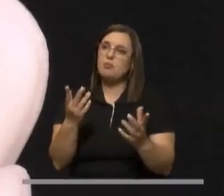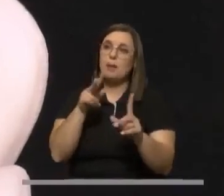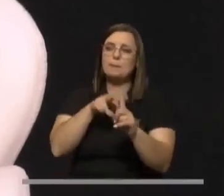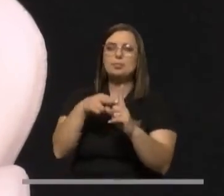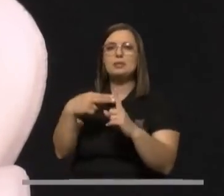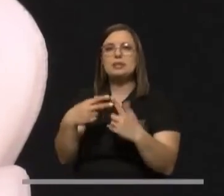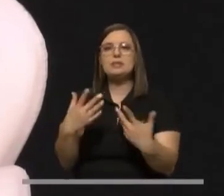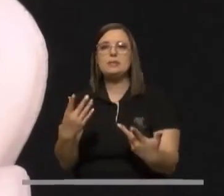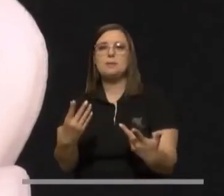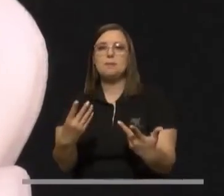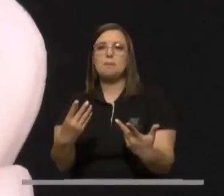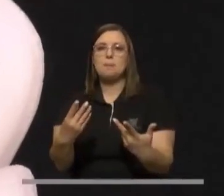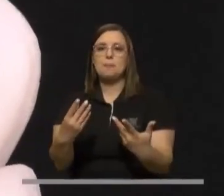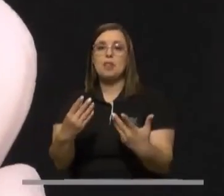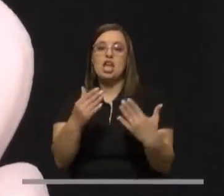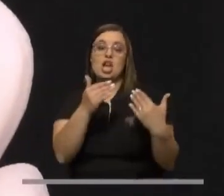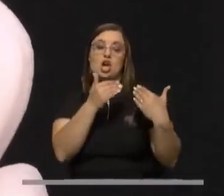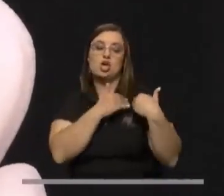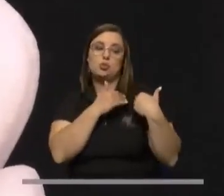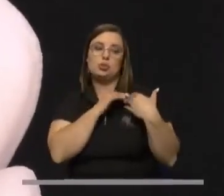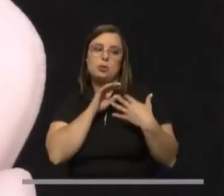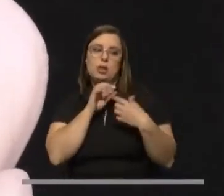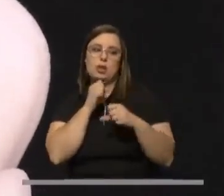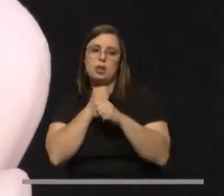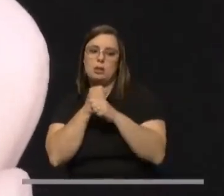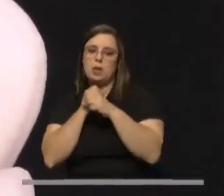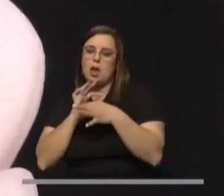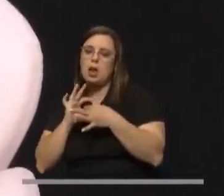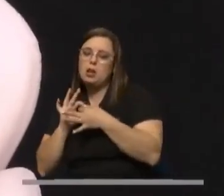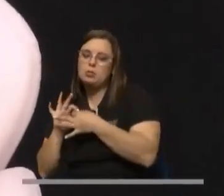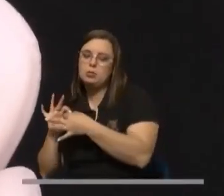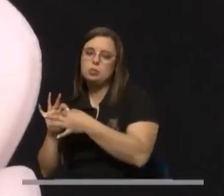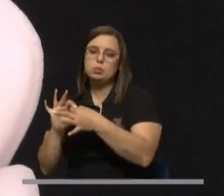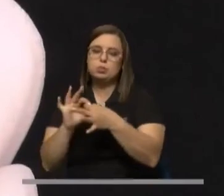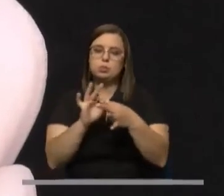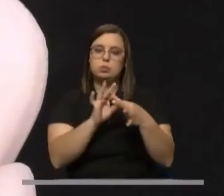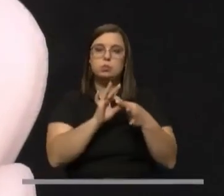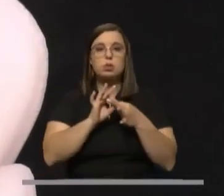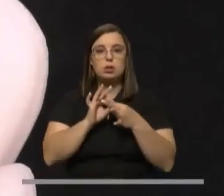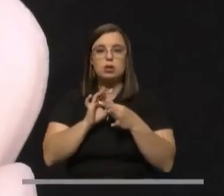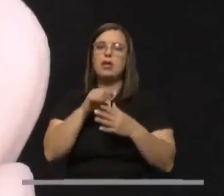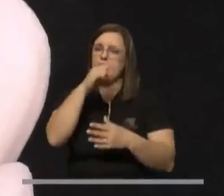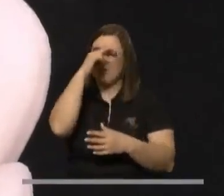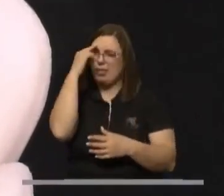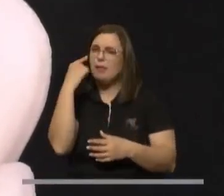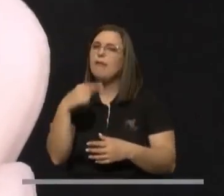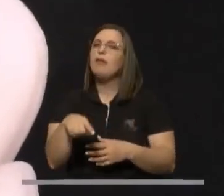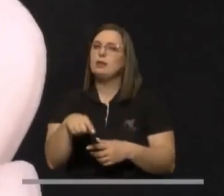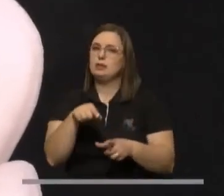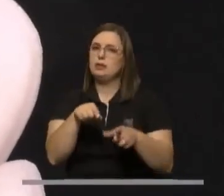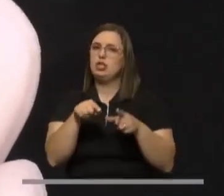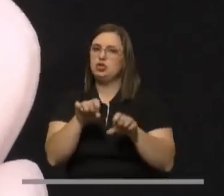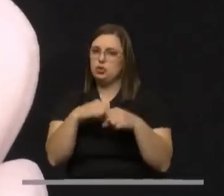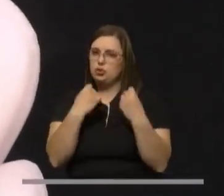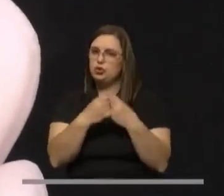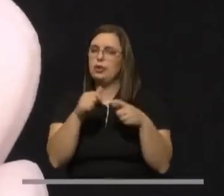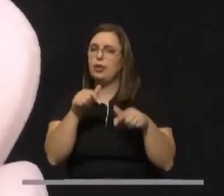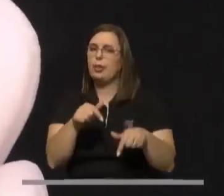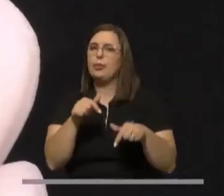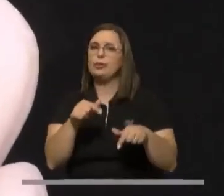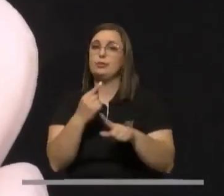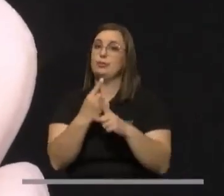it needs to have a co-responsibility, co-accountability, and which is difficult